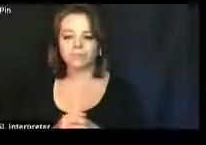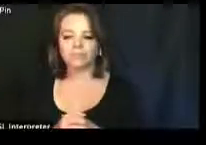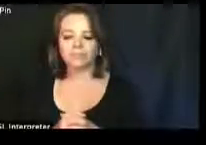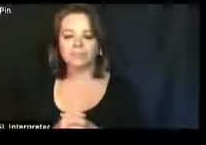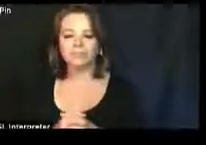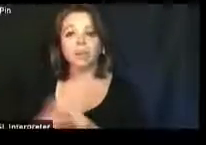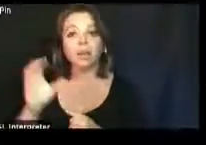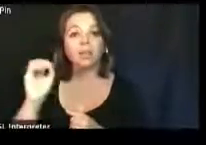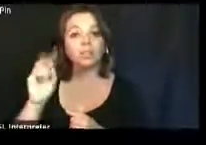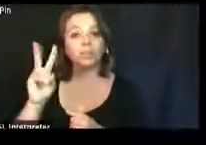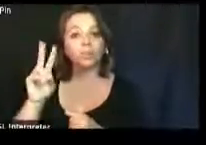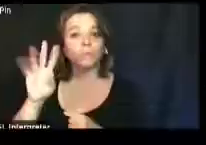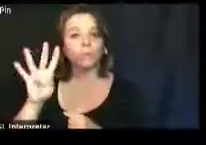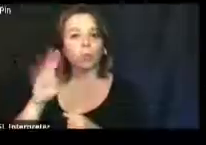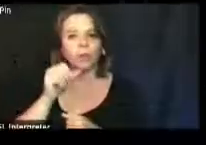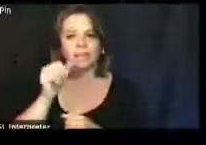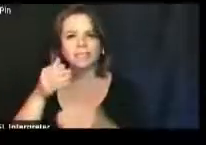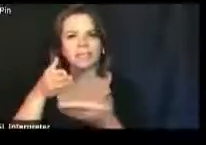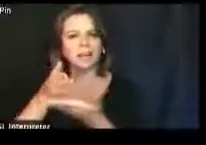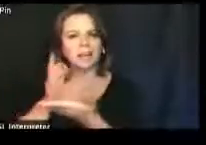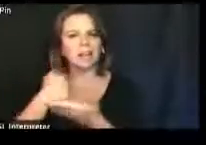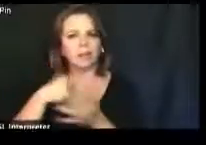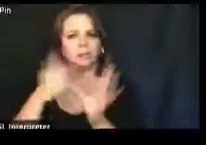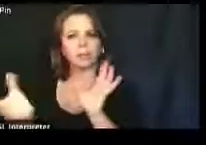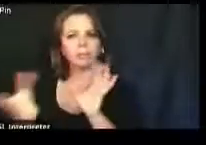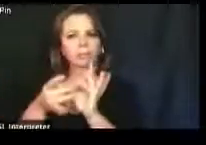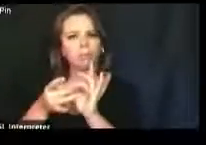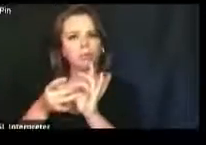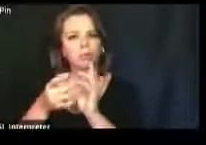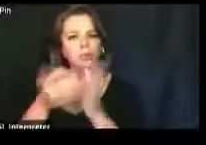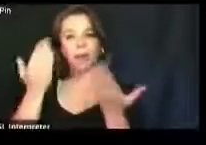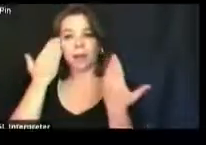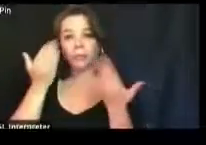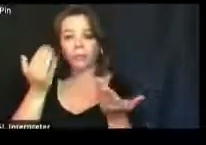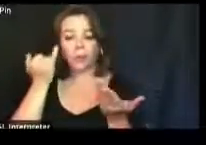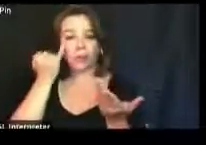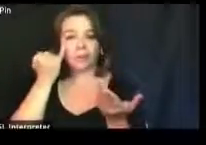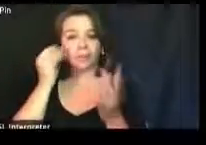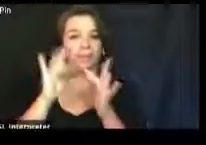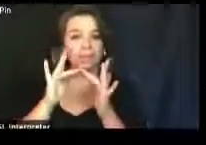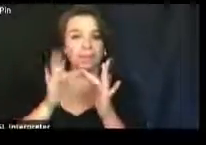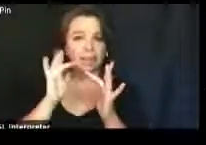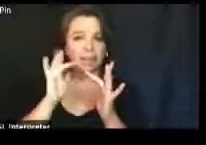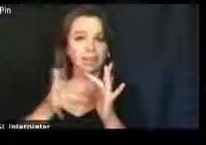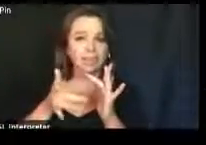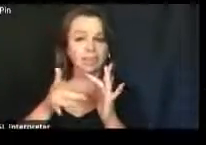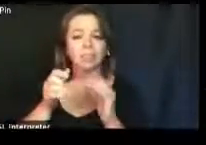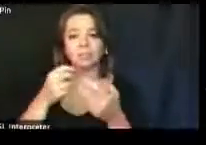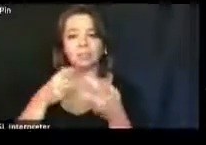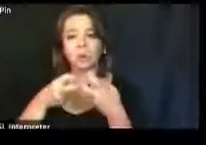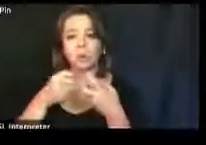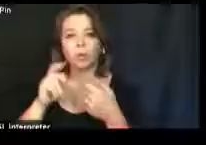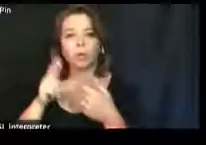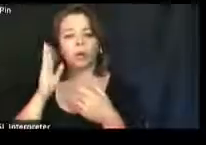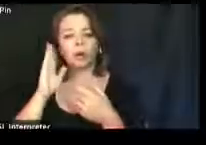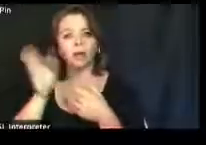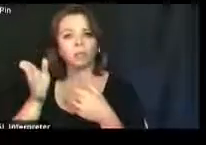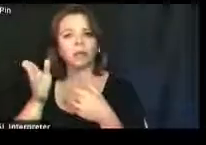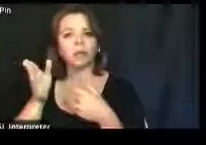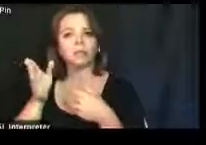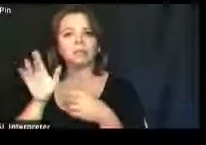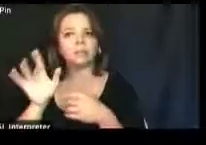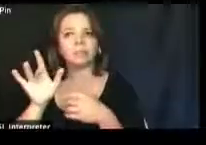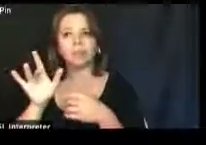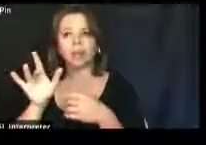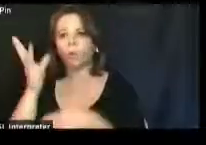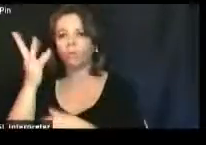It is not allowing me to promote you, whether it be a connectivity issue. I am going to do allow to talk. Oh, they are